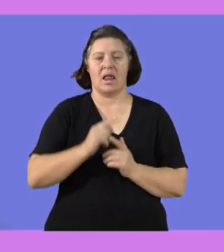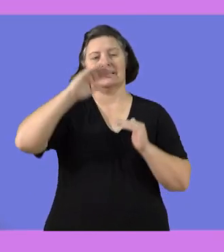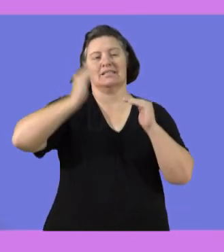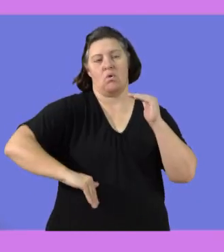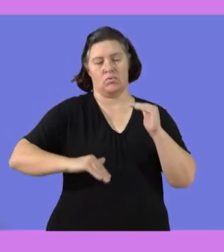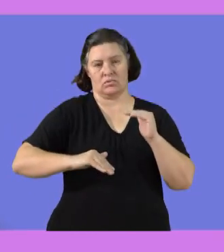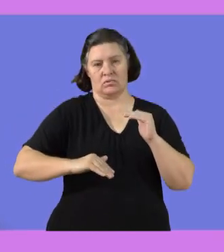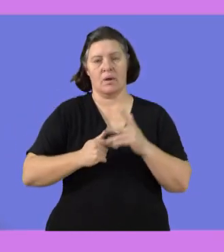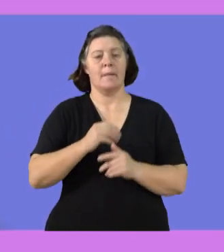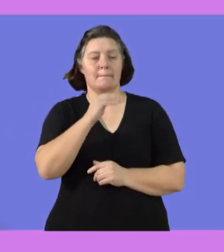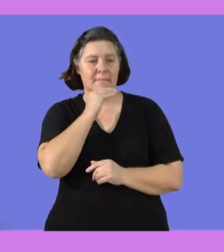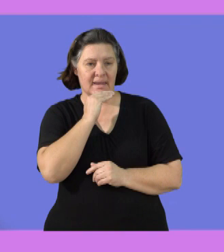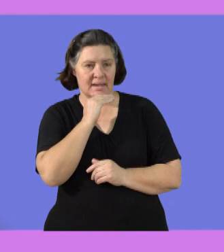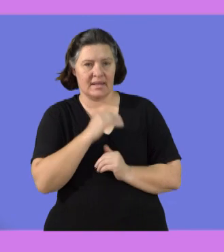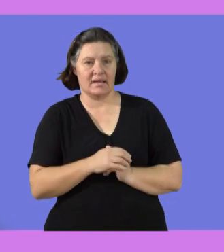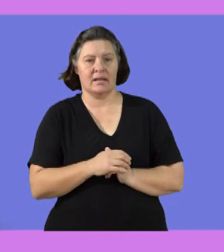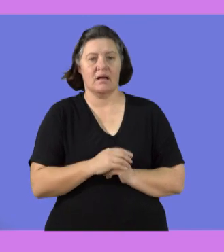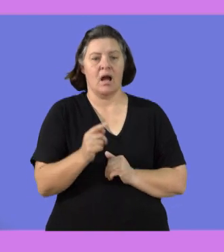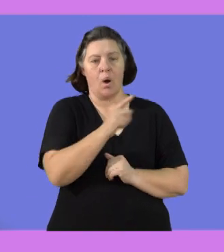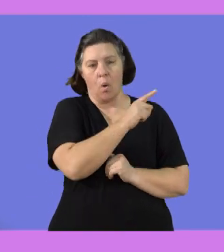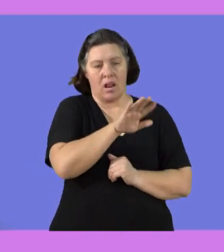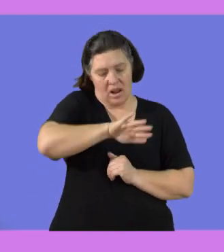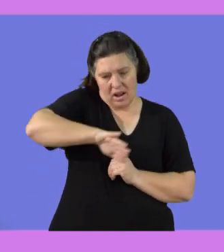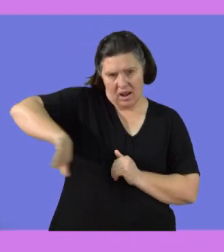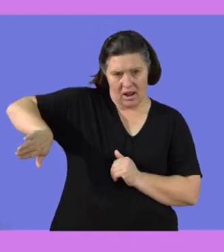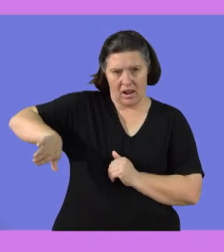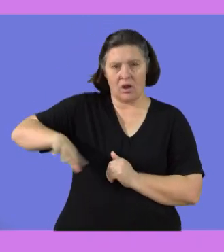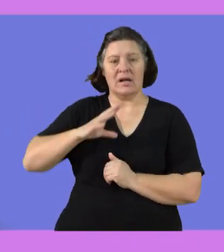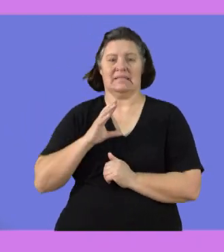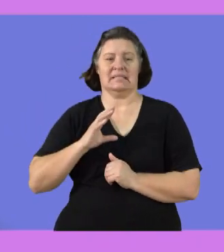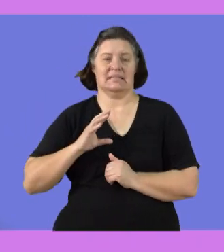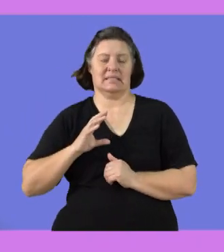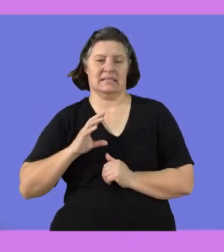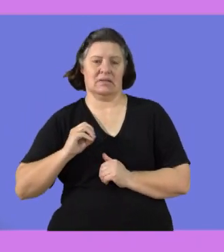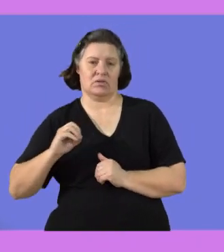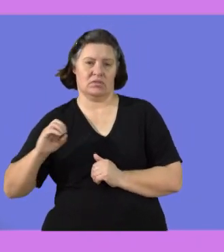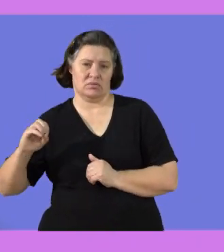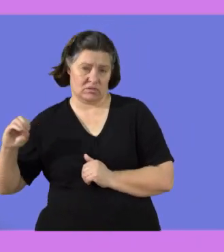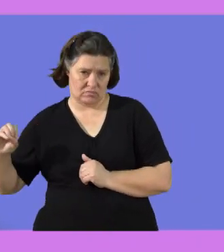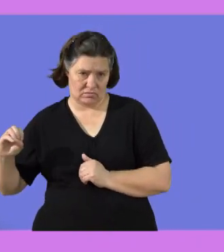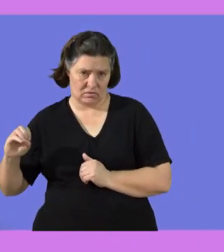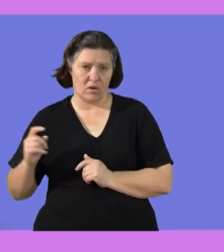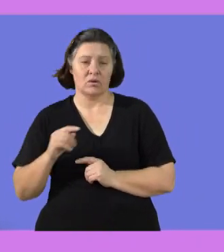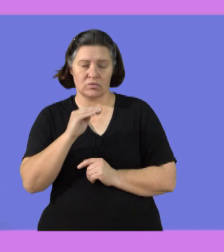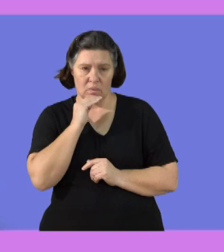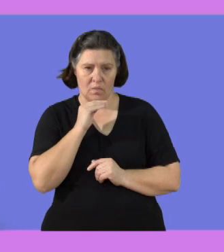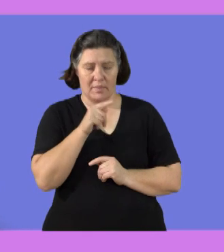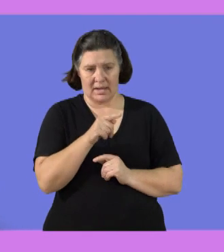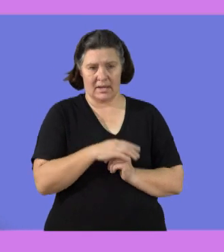down. Rounding down will mean that all these values will be converted to 100 to make the